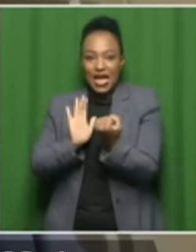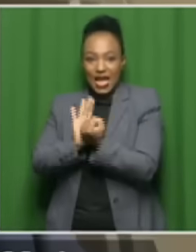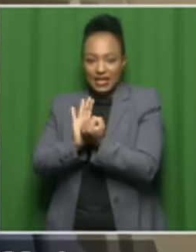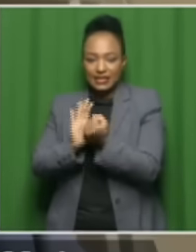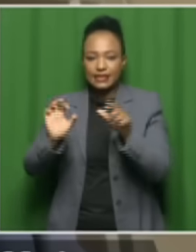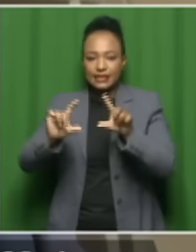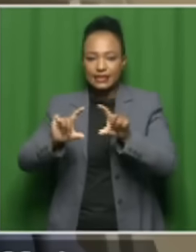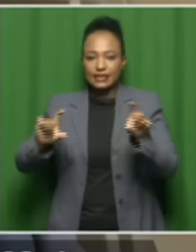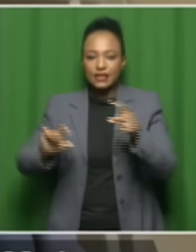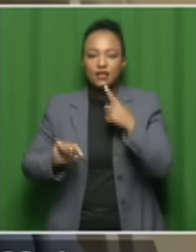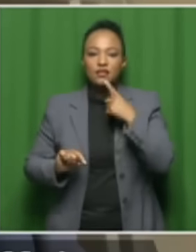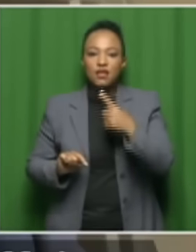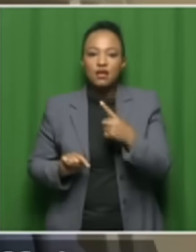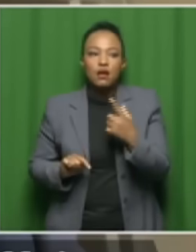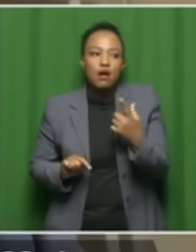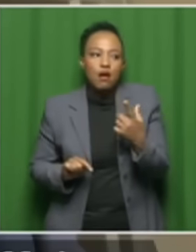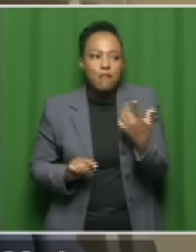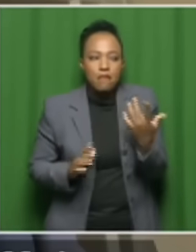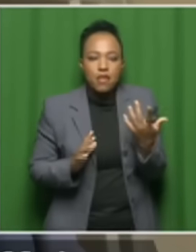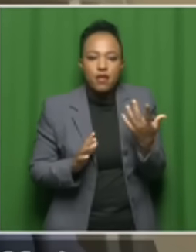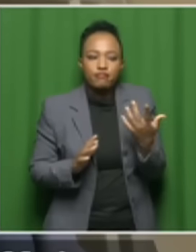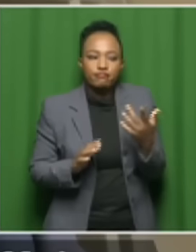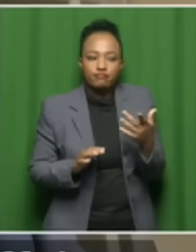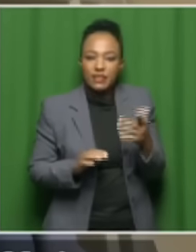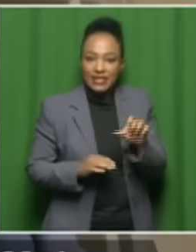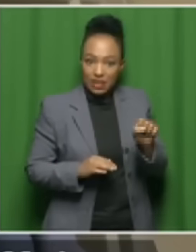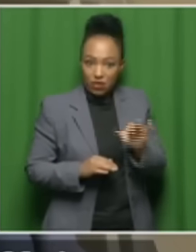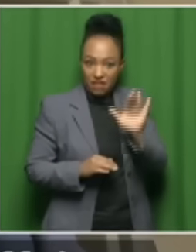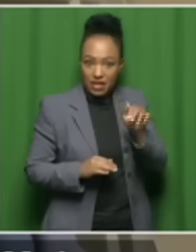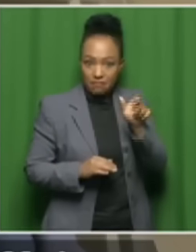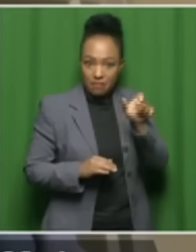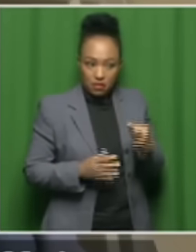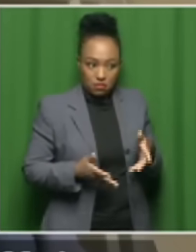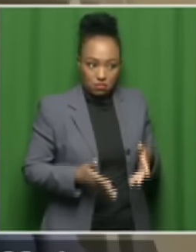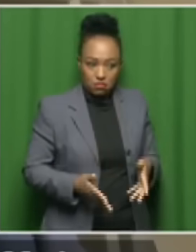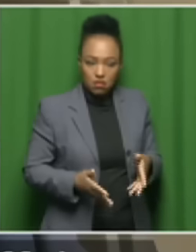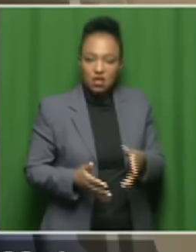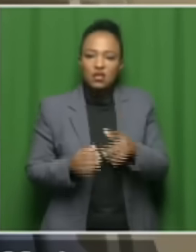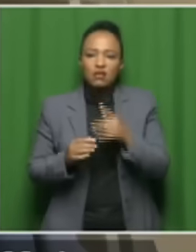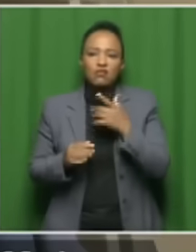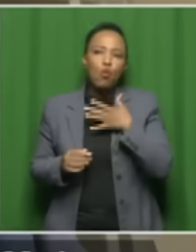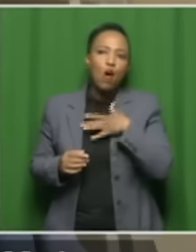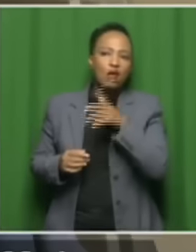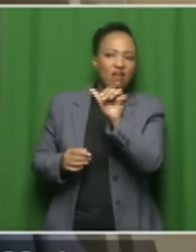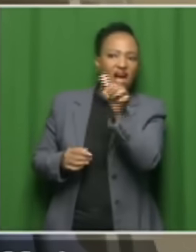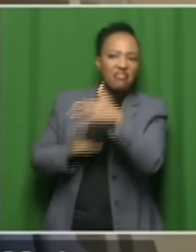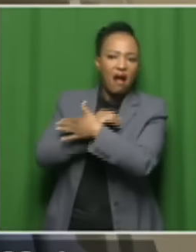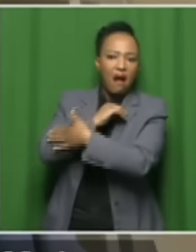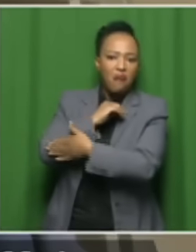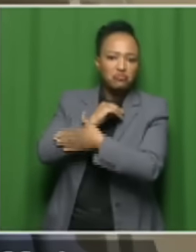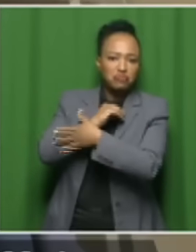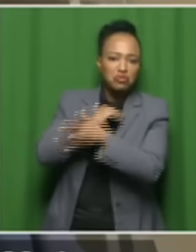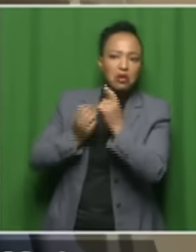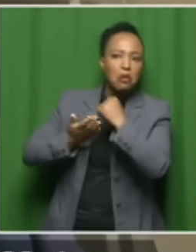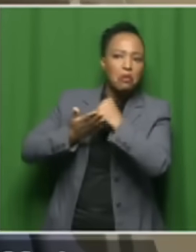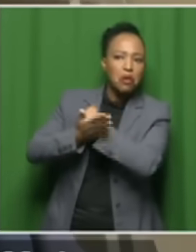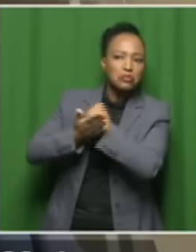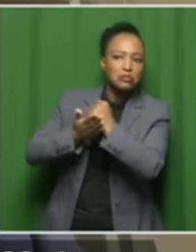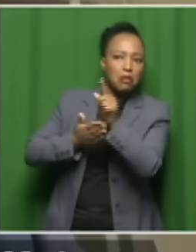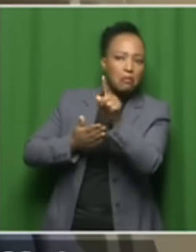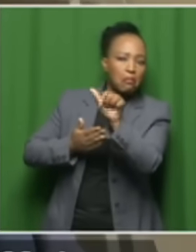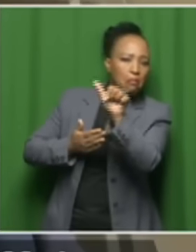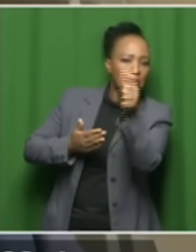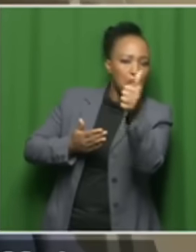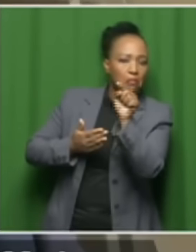you seek to take on another nationality whilst being a South African citizen, and you take and voluntarily take up another